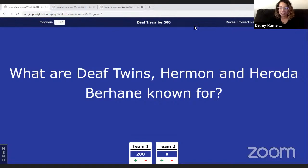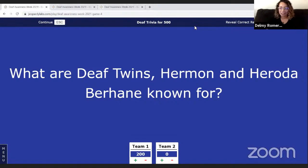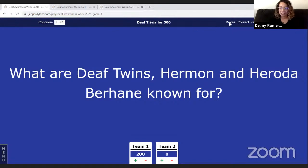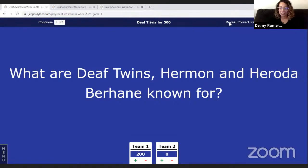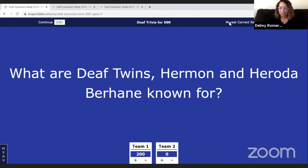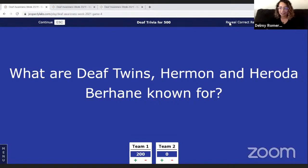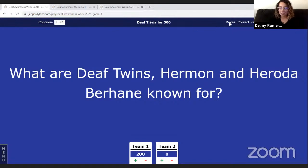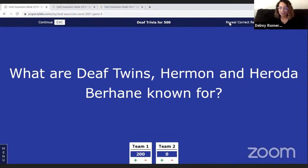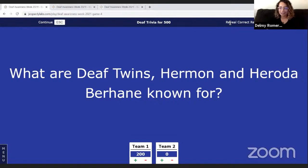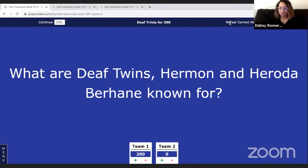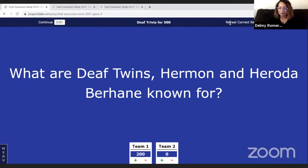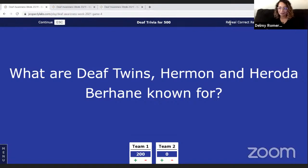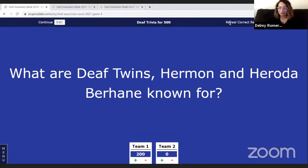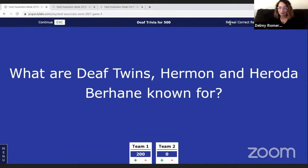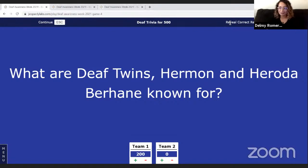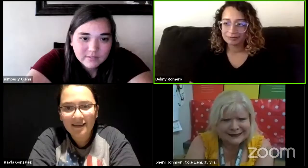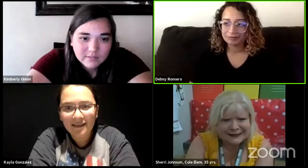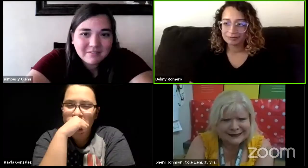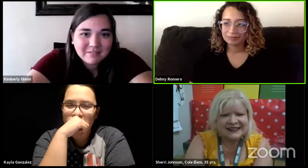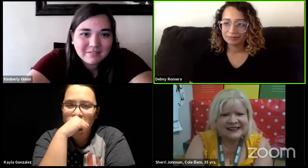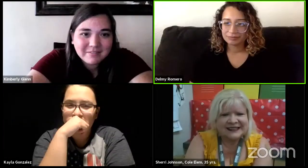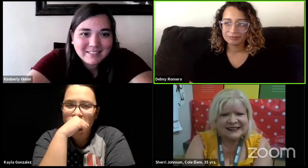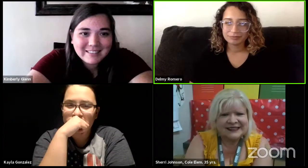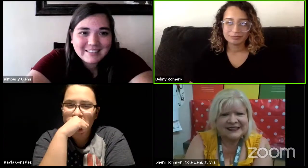And they're thinking.